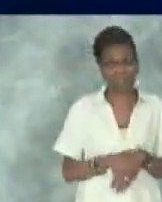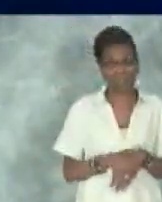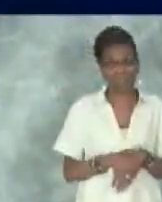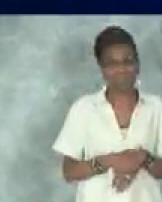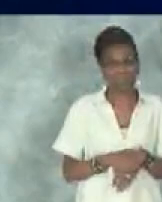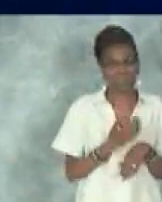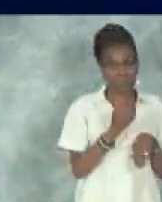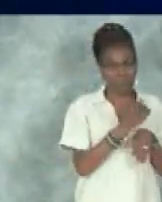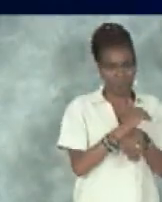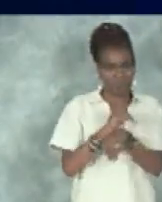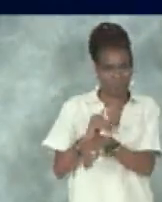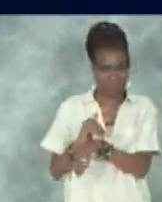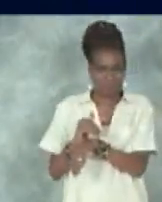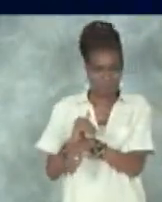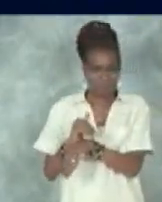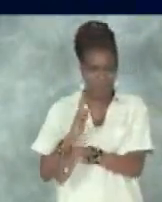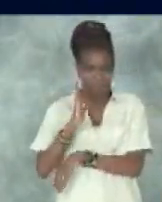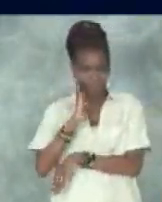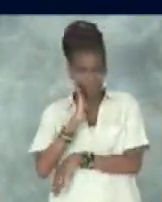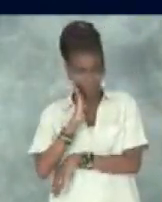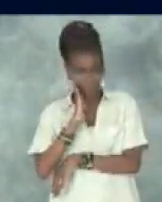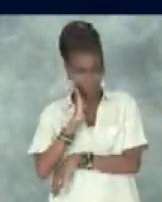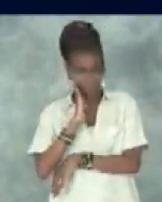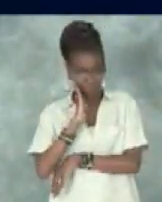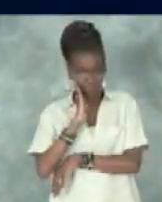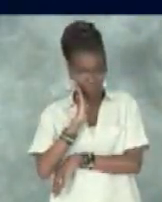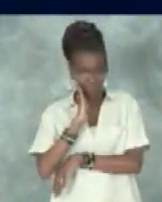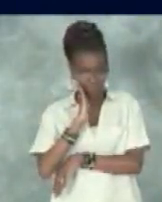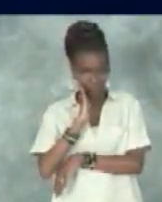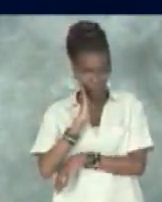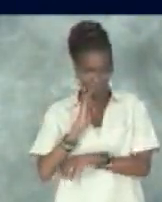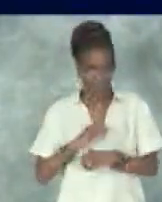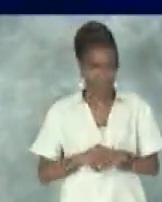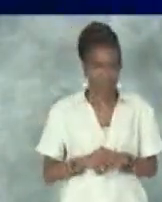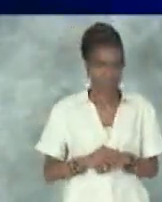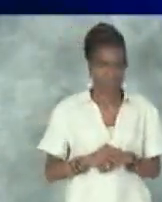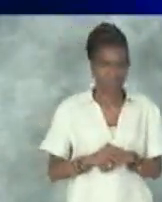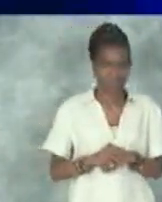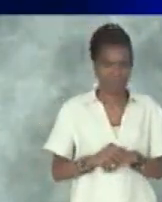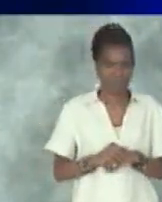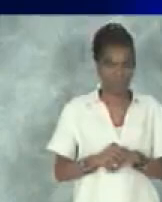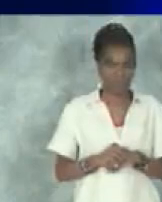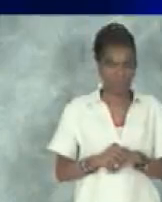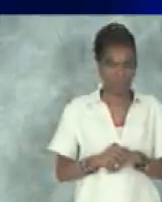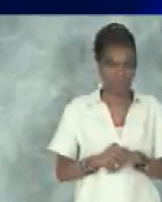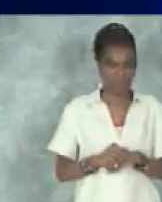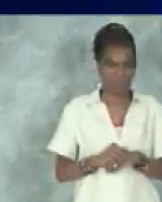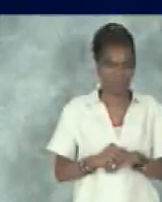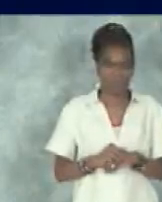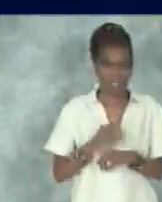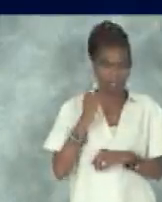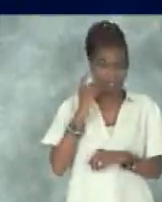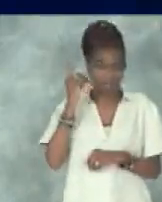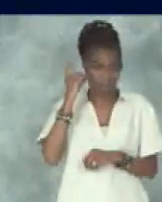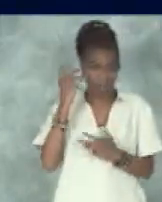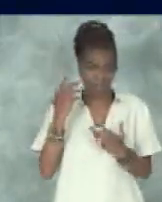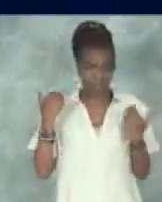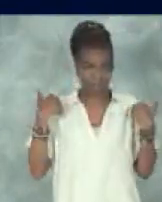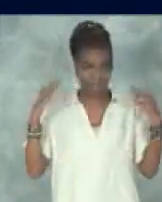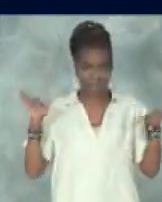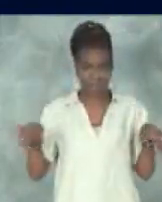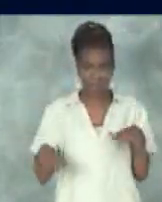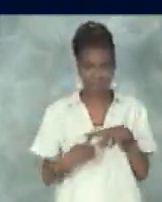I went to bed in Manly Hall, every night that I went to bed, angels came in my